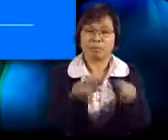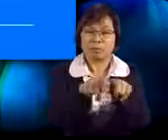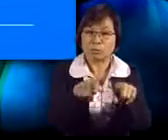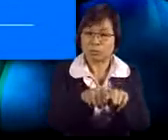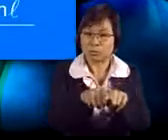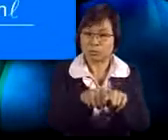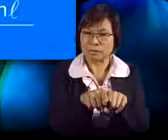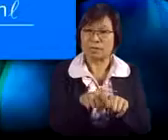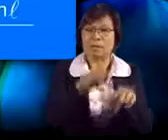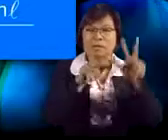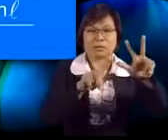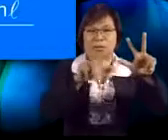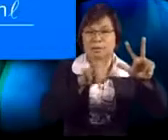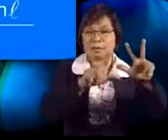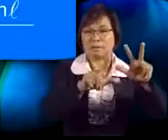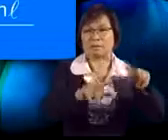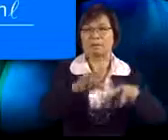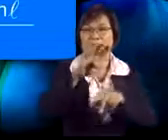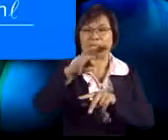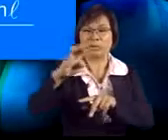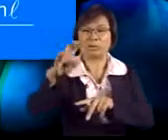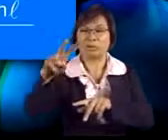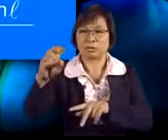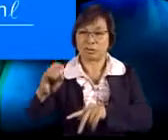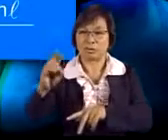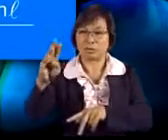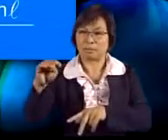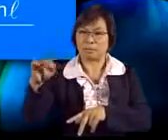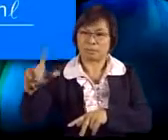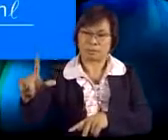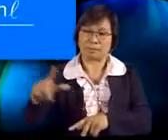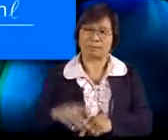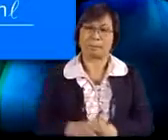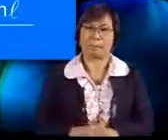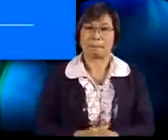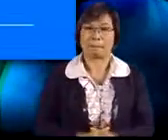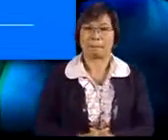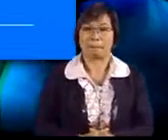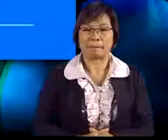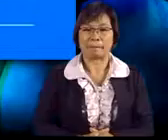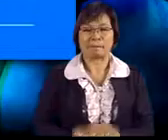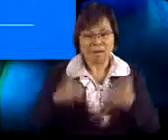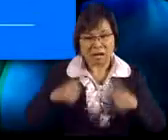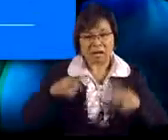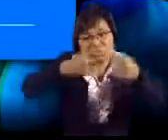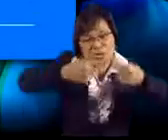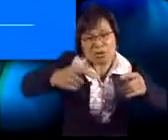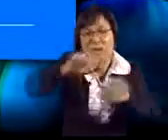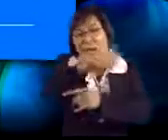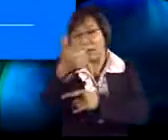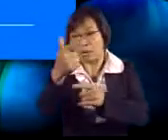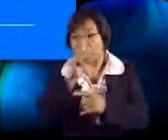to 3 liters and 420 milliliters. Let's try another